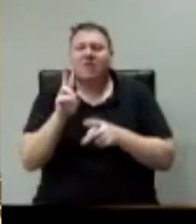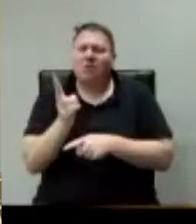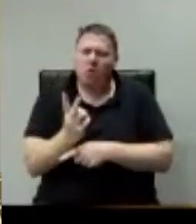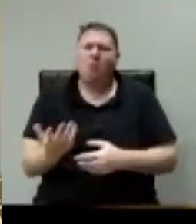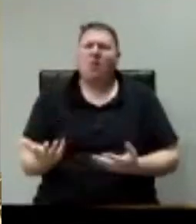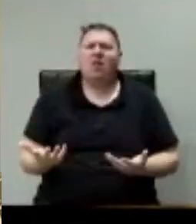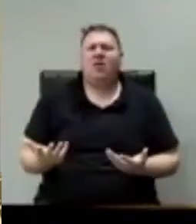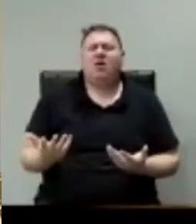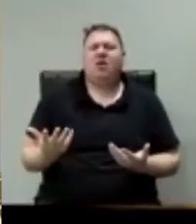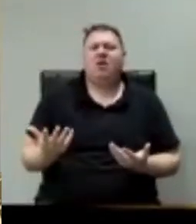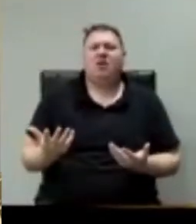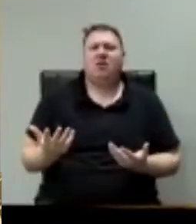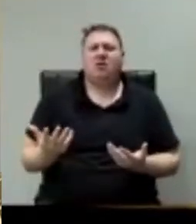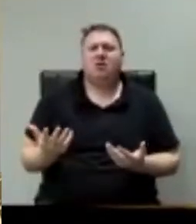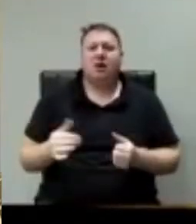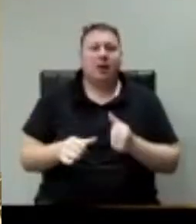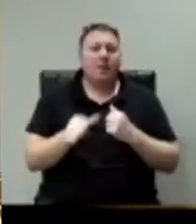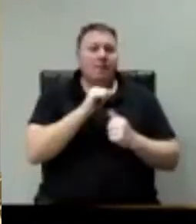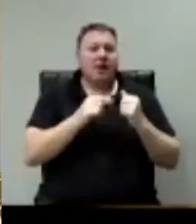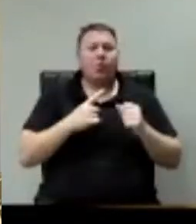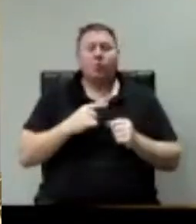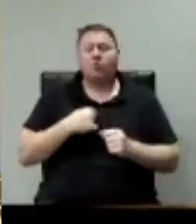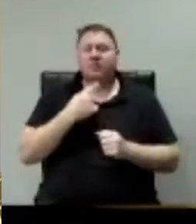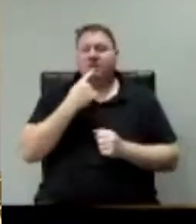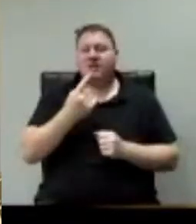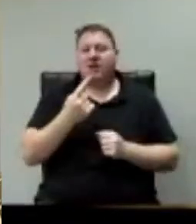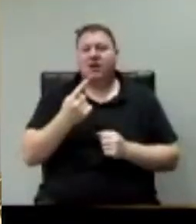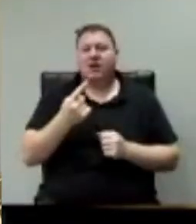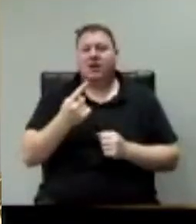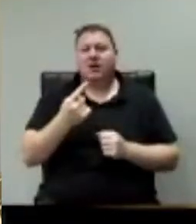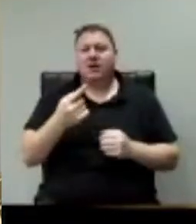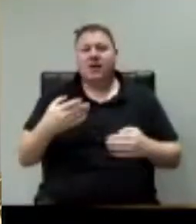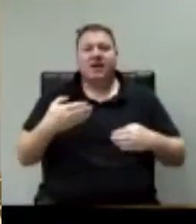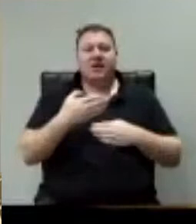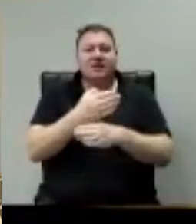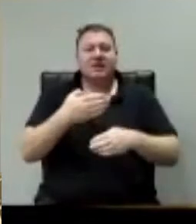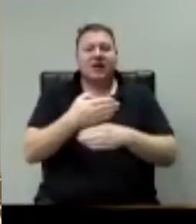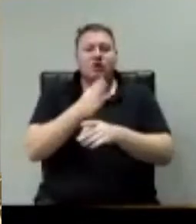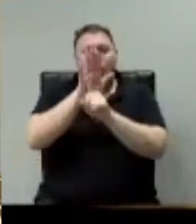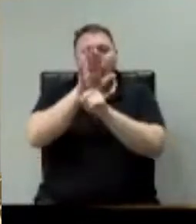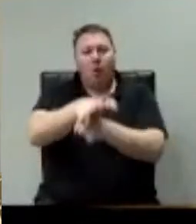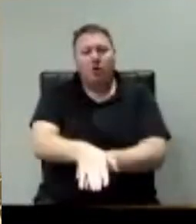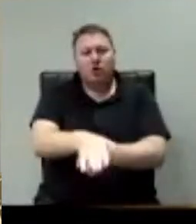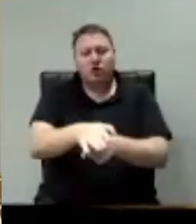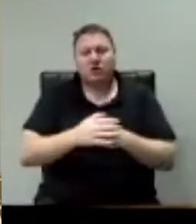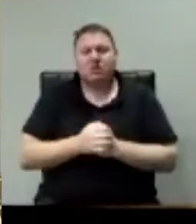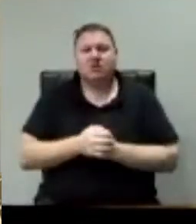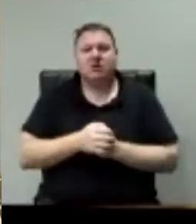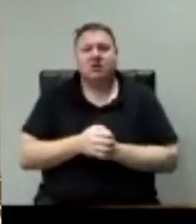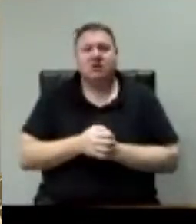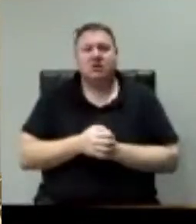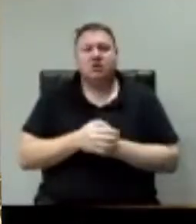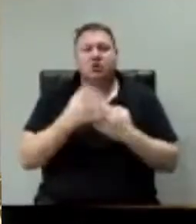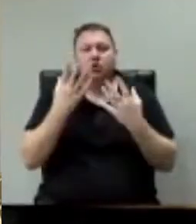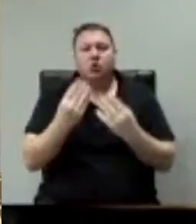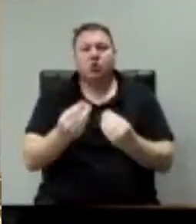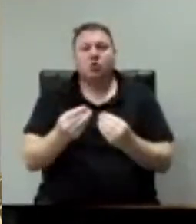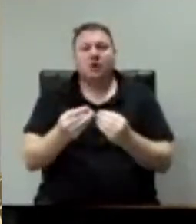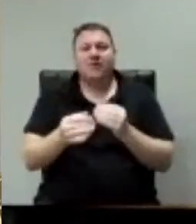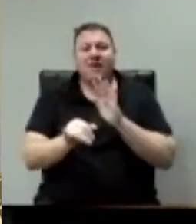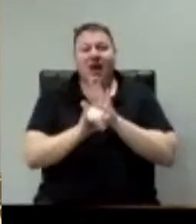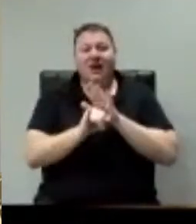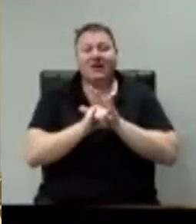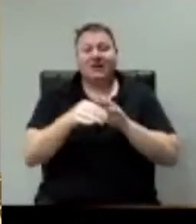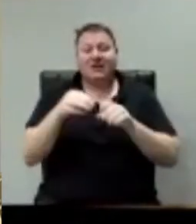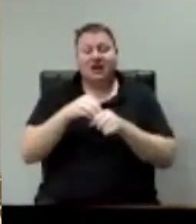vulnerable. Going back to what I mentioned about intersectional forms of oppression, as you have a particular identity